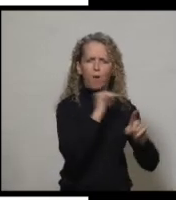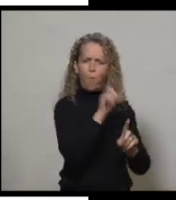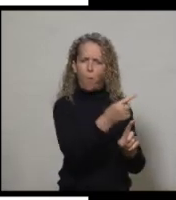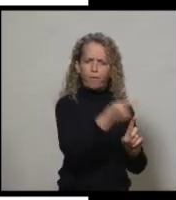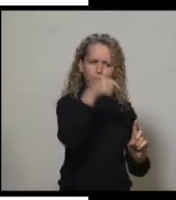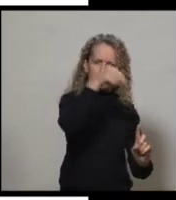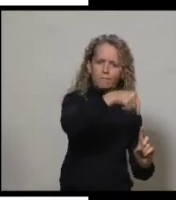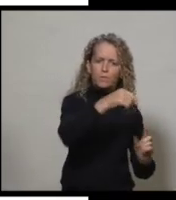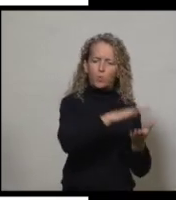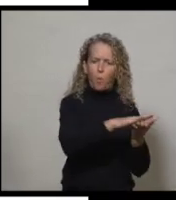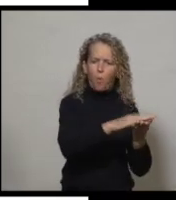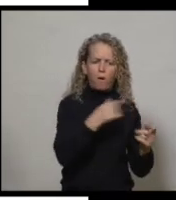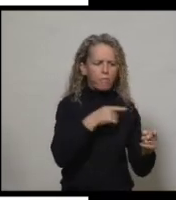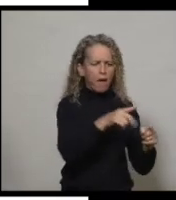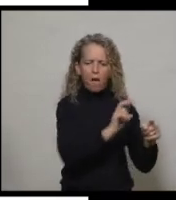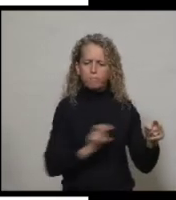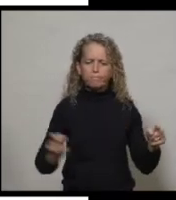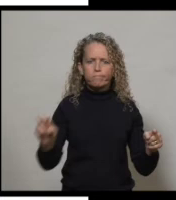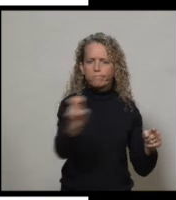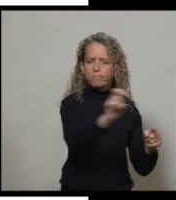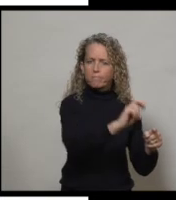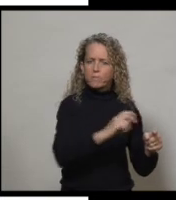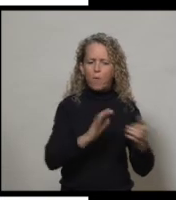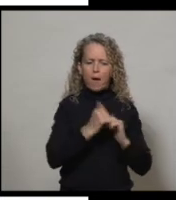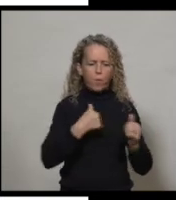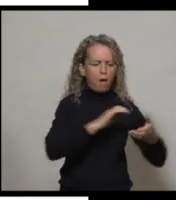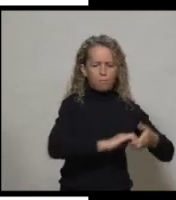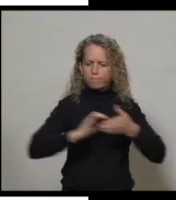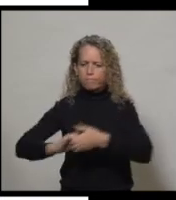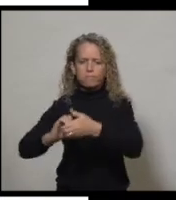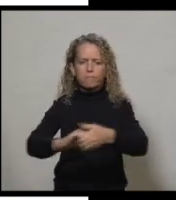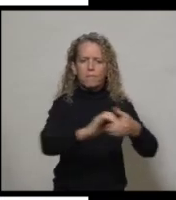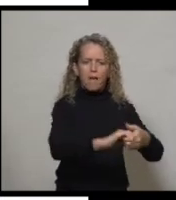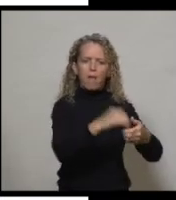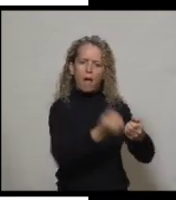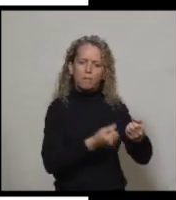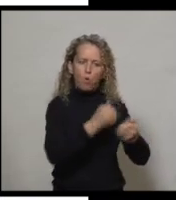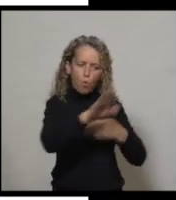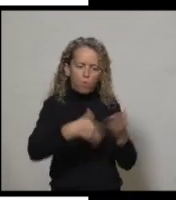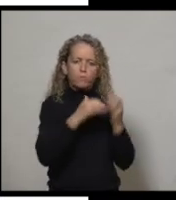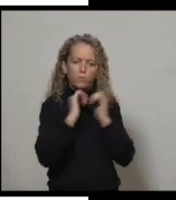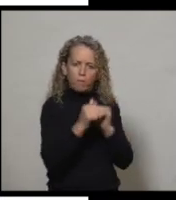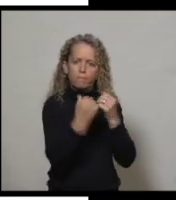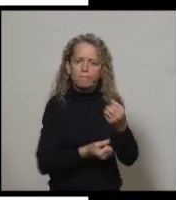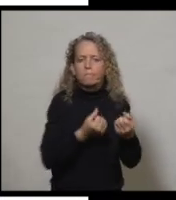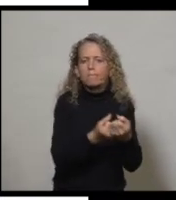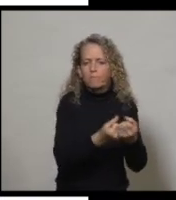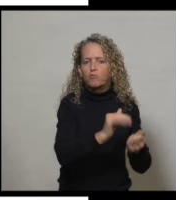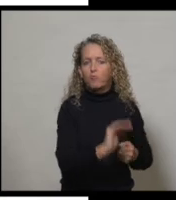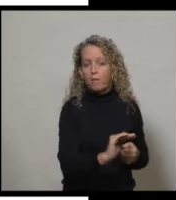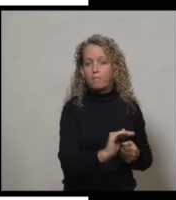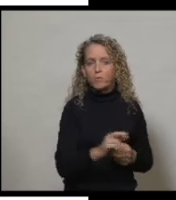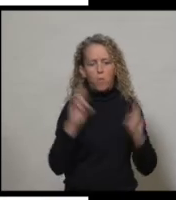different systems and partners to communicate together to meet the needs that are best for that child? So how do we work together as systems? And we hope this is